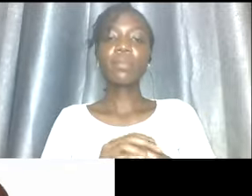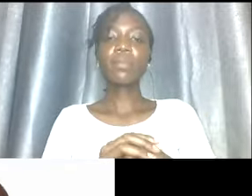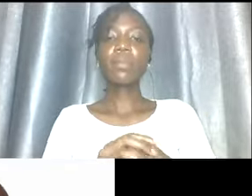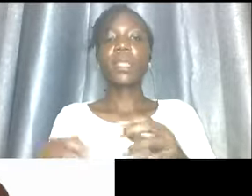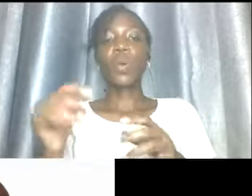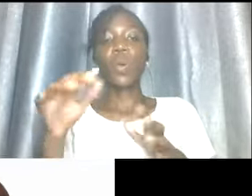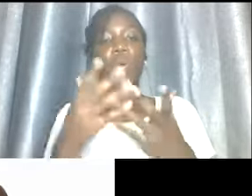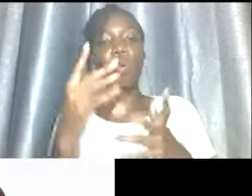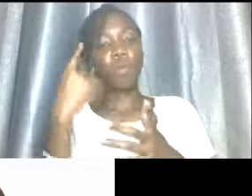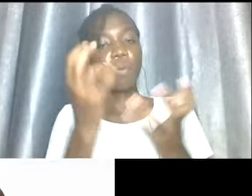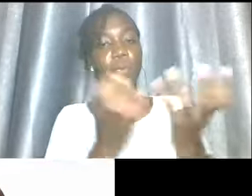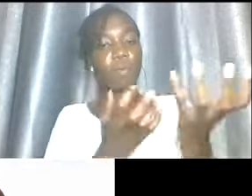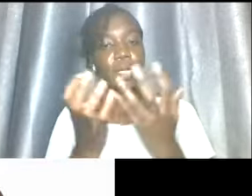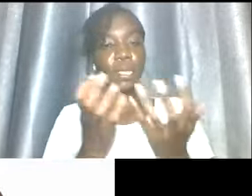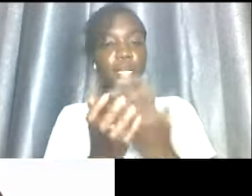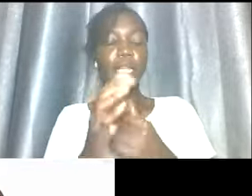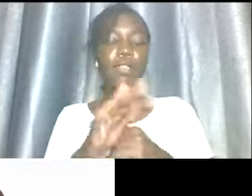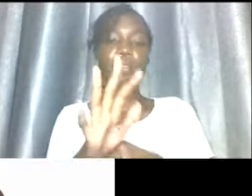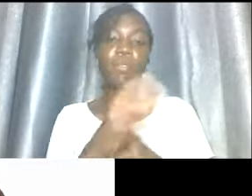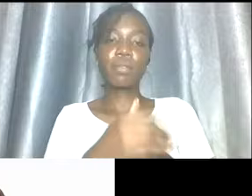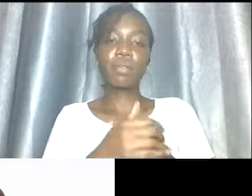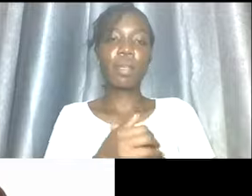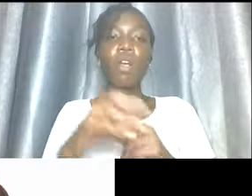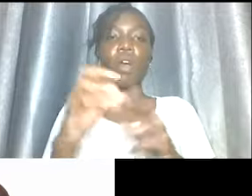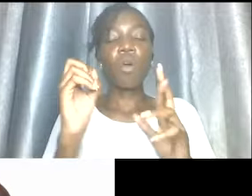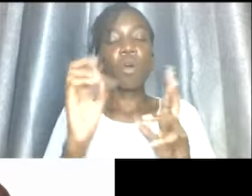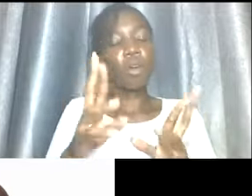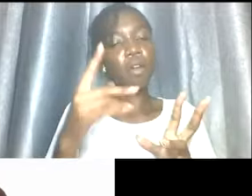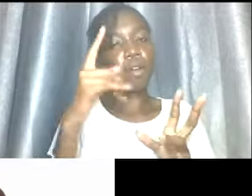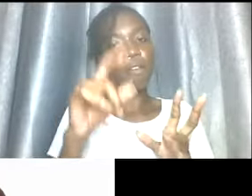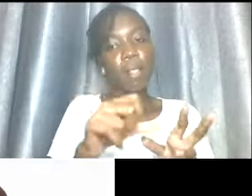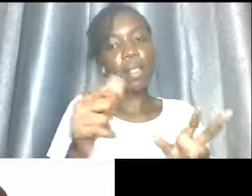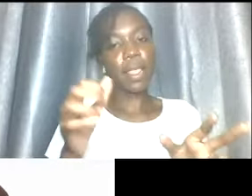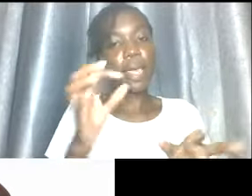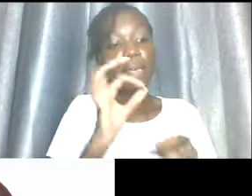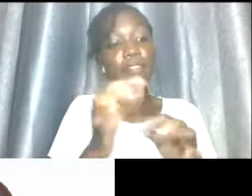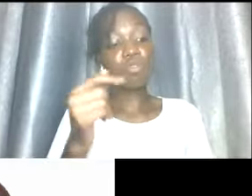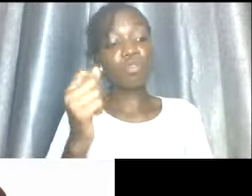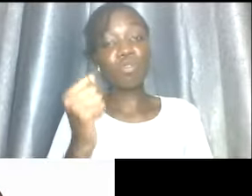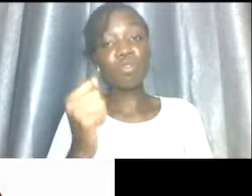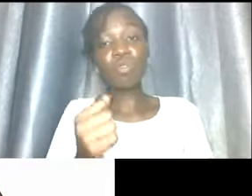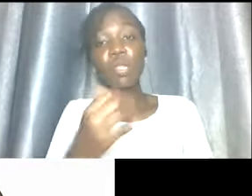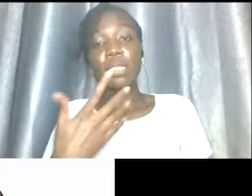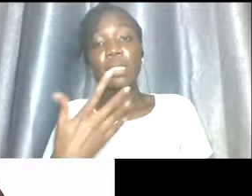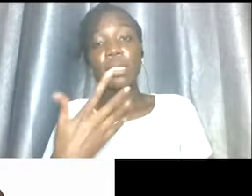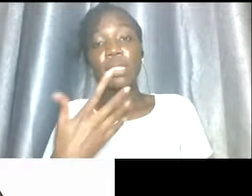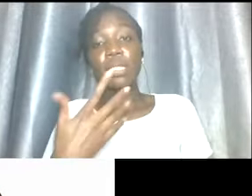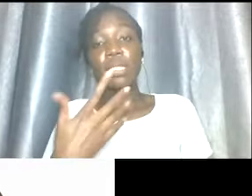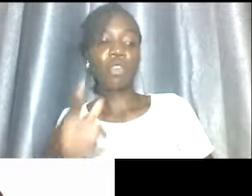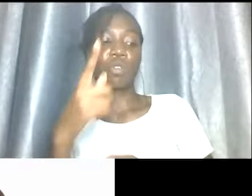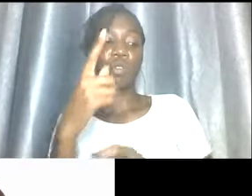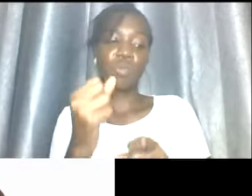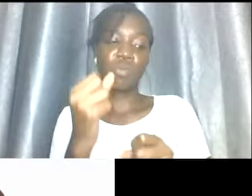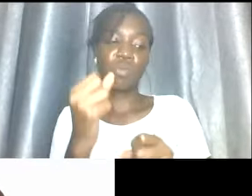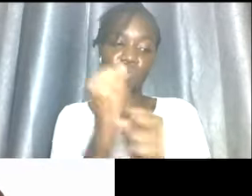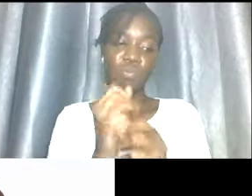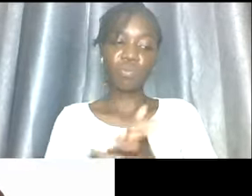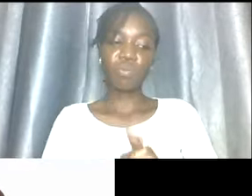but out of your presence, without you doing your utmost best to satisfy their needs at that time.